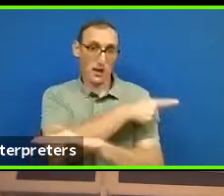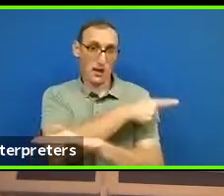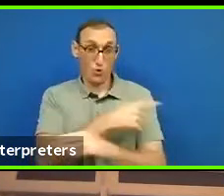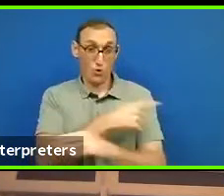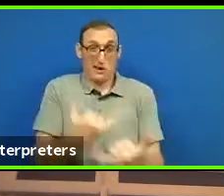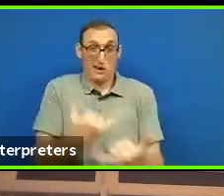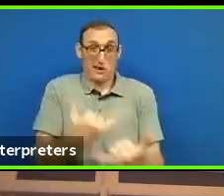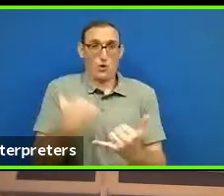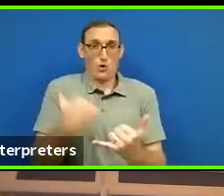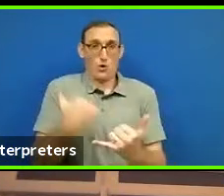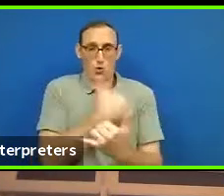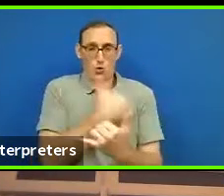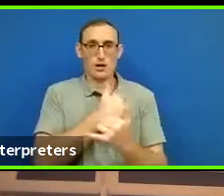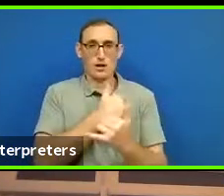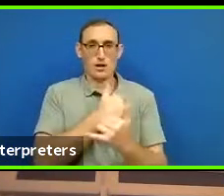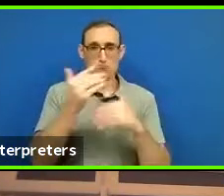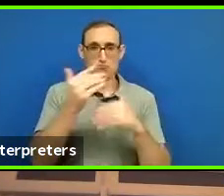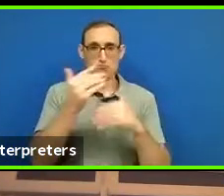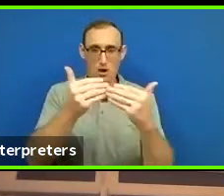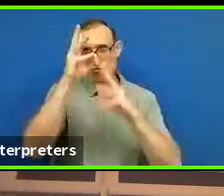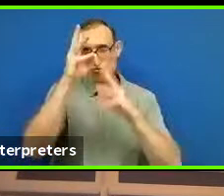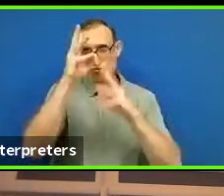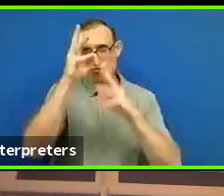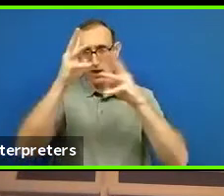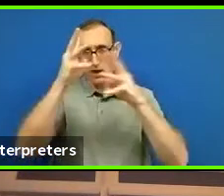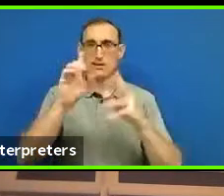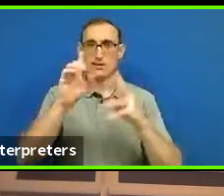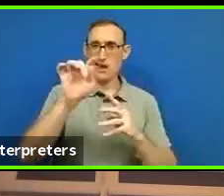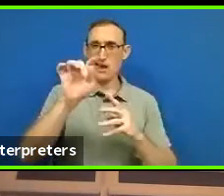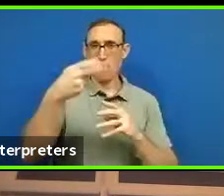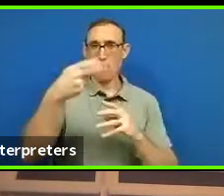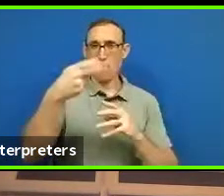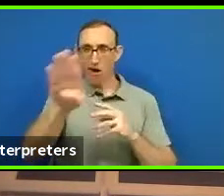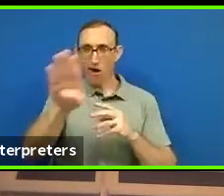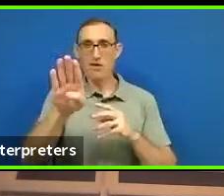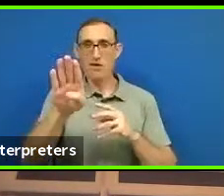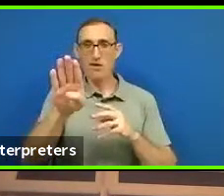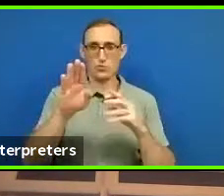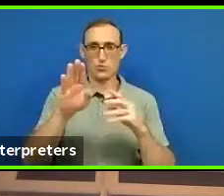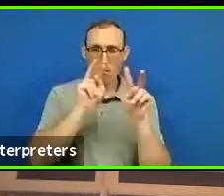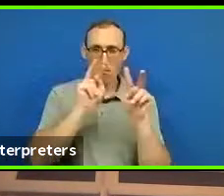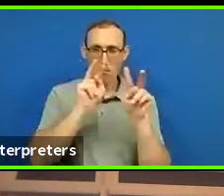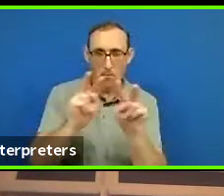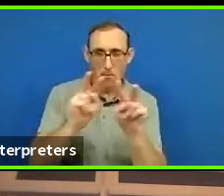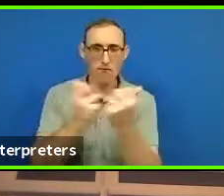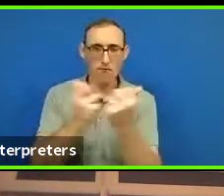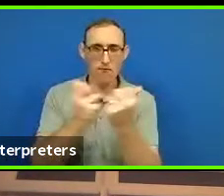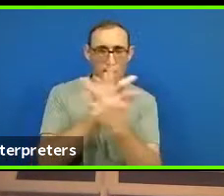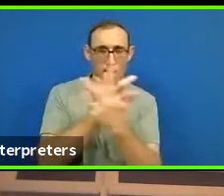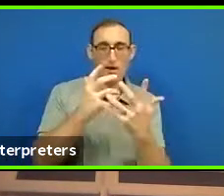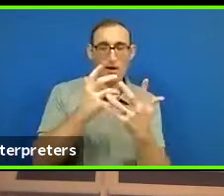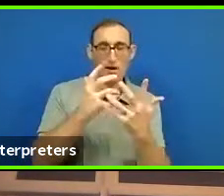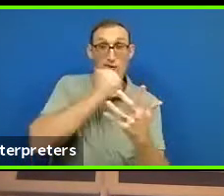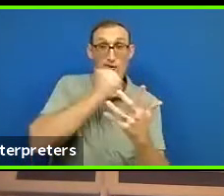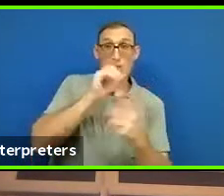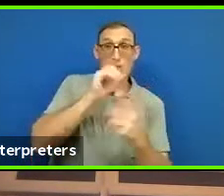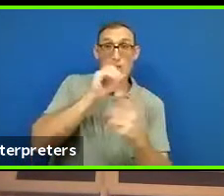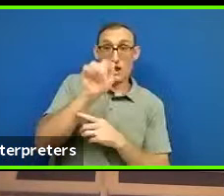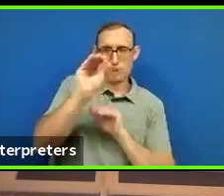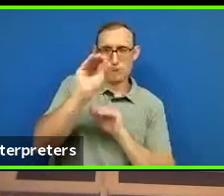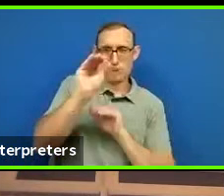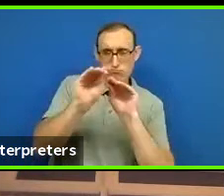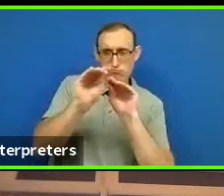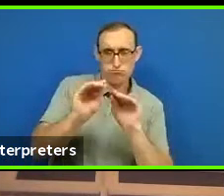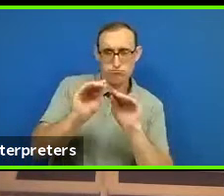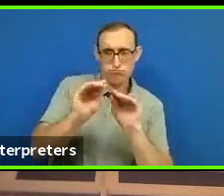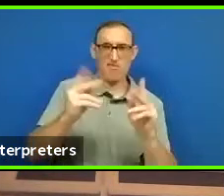of a data hub dashboard to monitor all of these and be able to plug in our daily data and see where Athens Clarke County